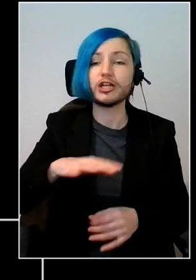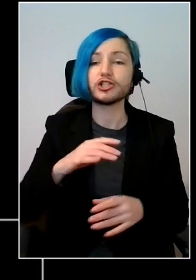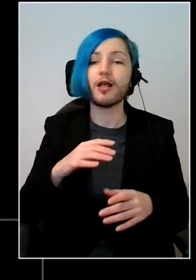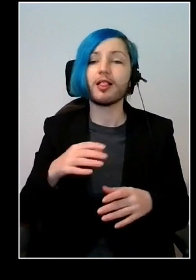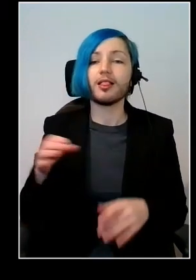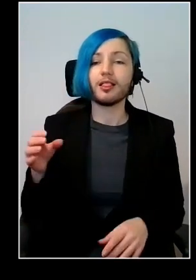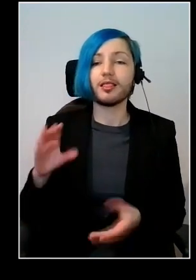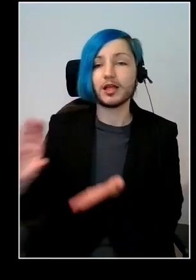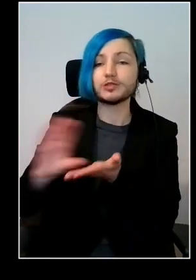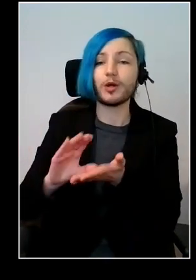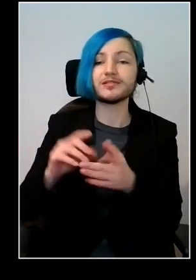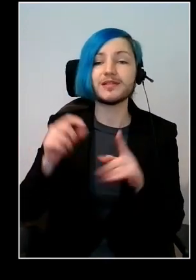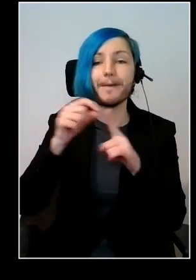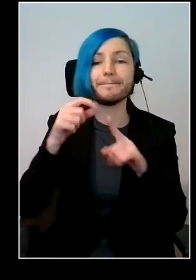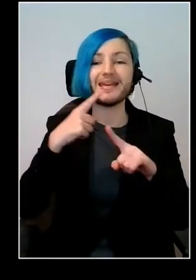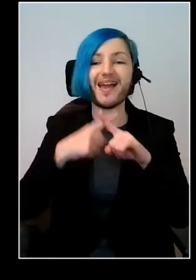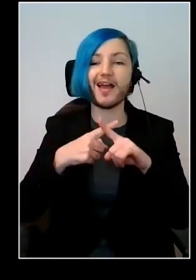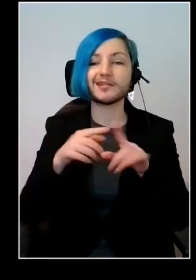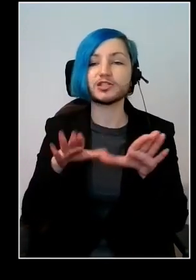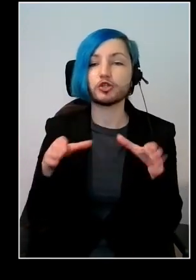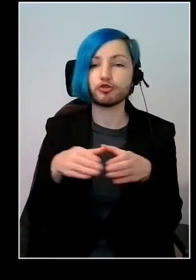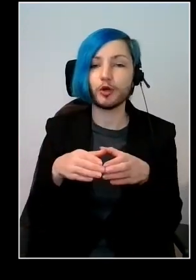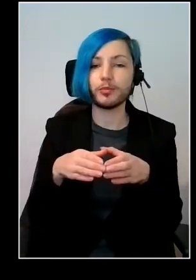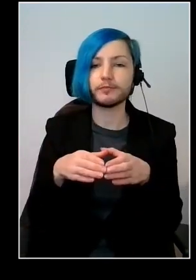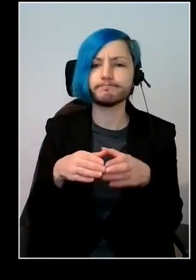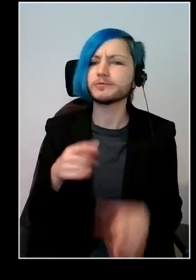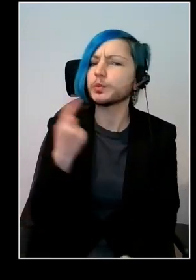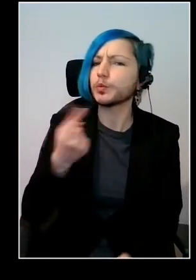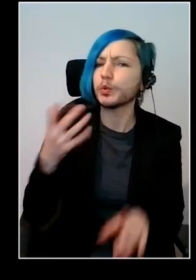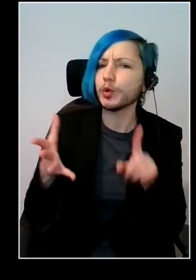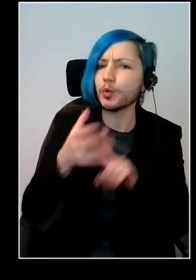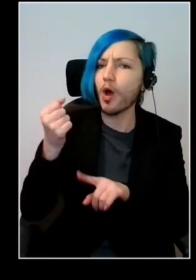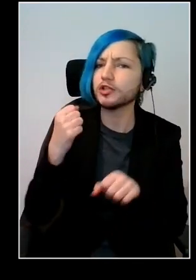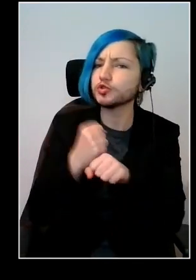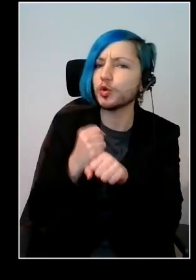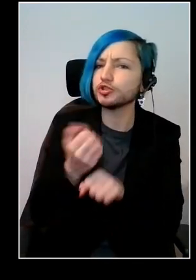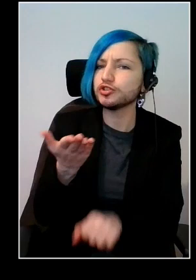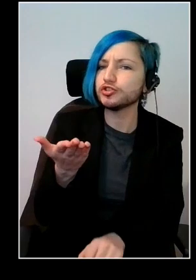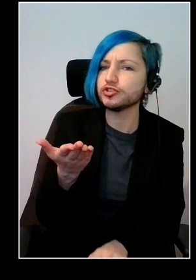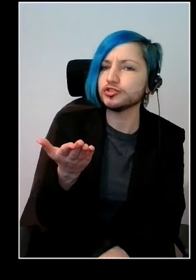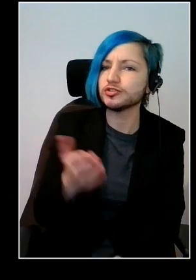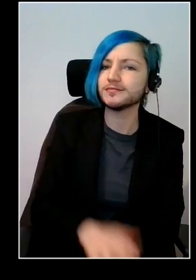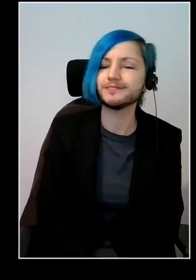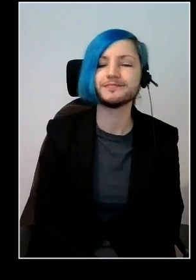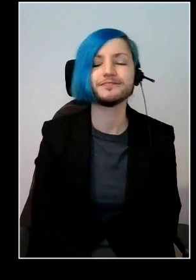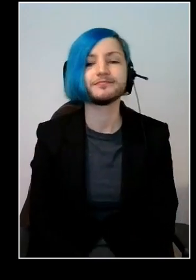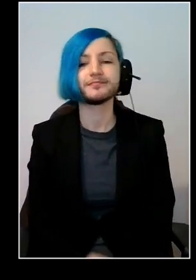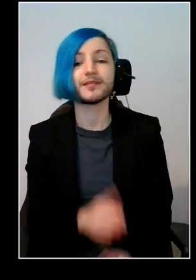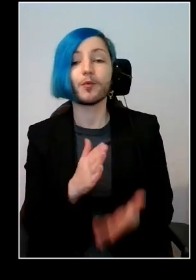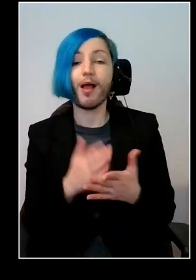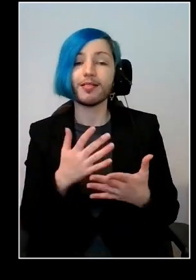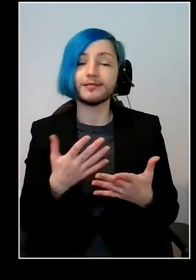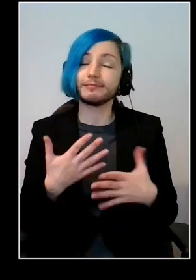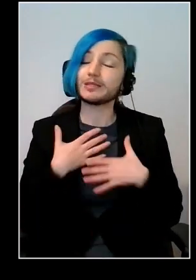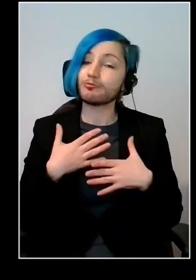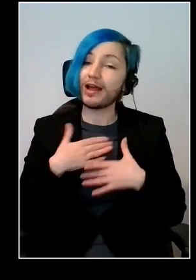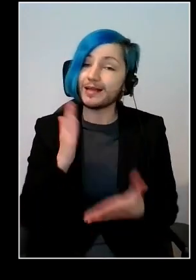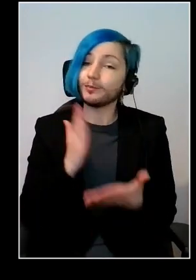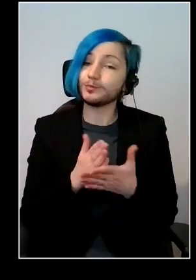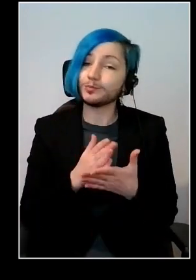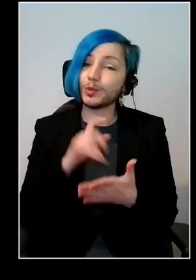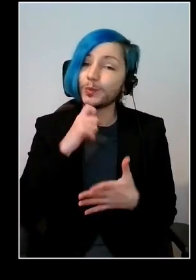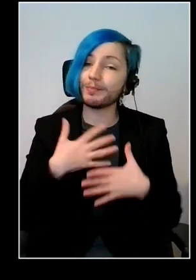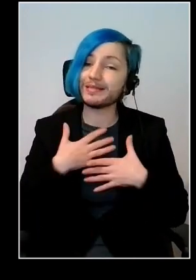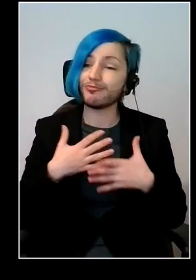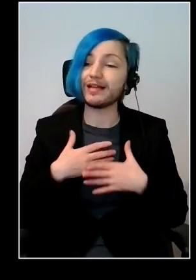spot? Well, yeah, surprise, surprise. I'm sure there will be when they receive this. But